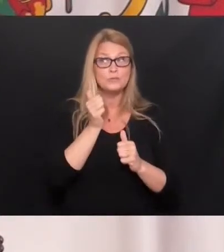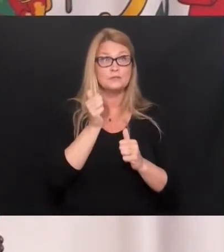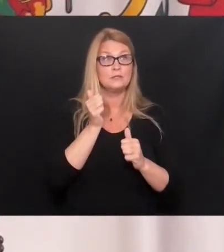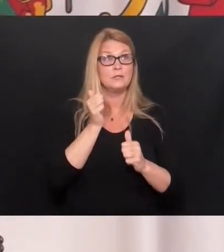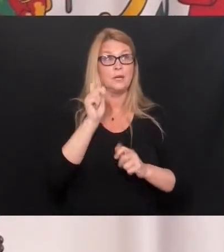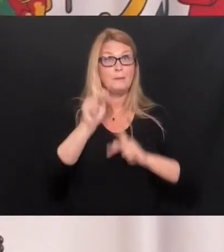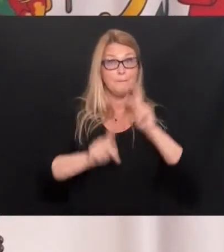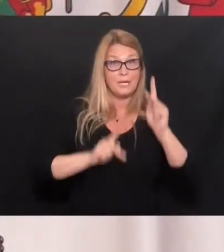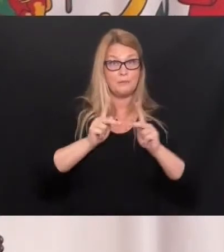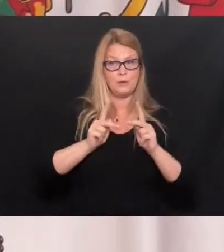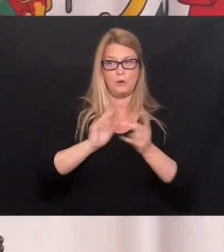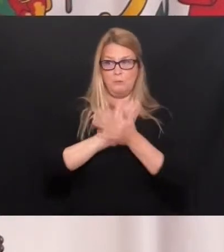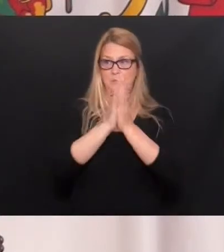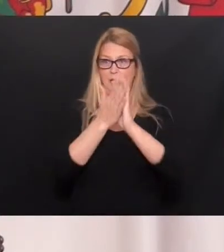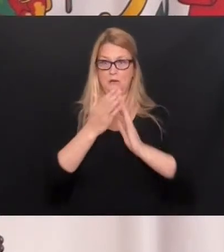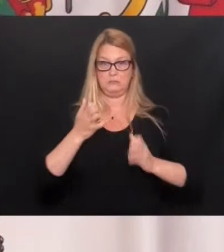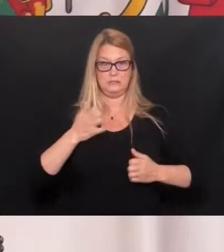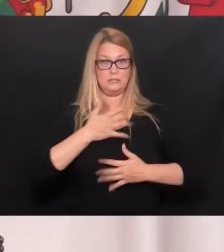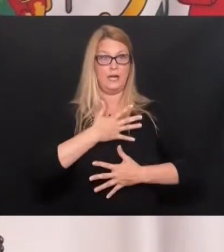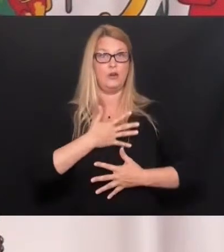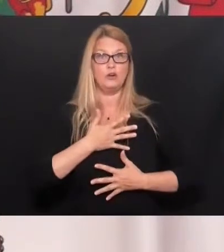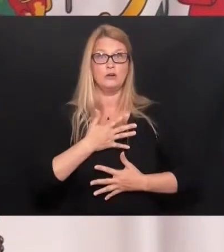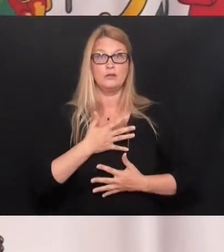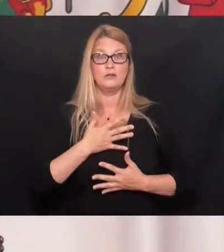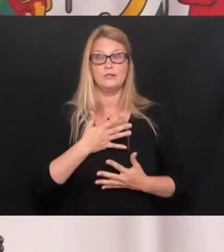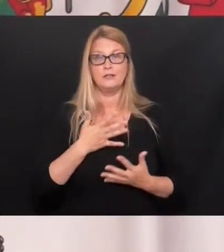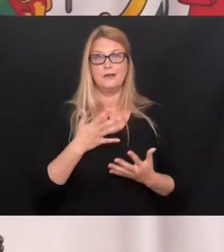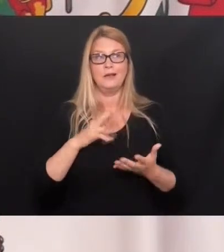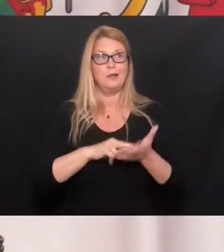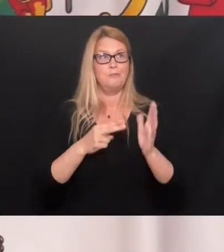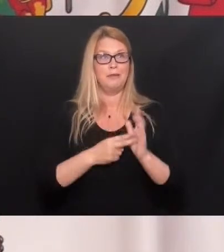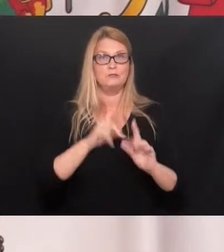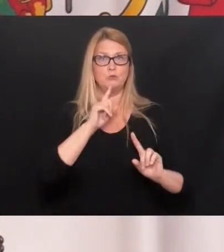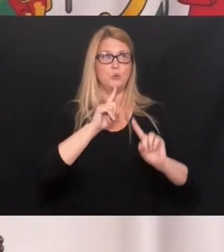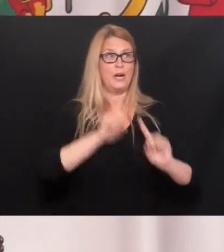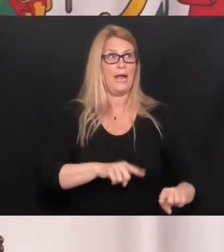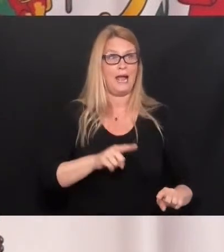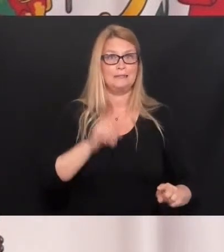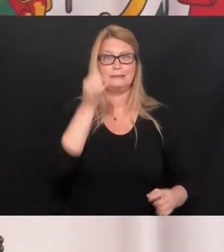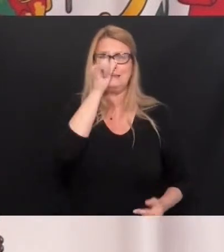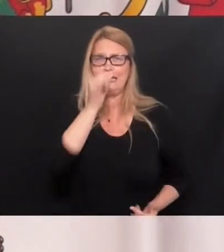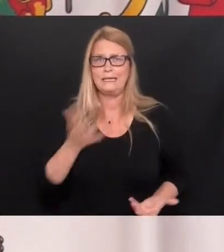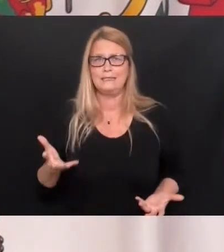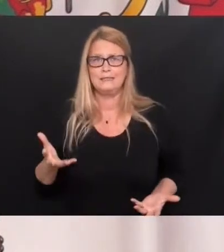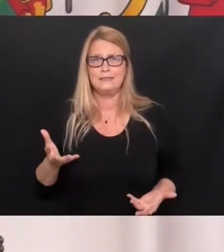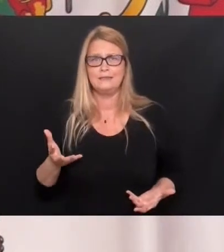when we get scared, then we do silly things or frivolous things.